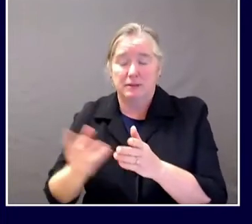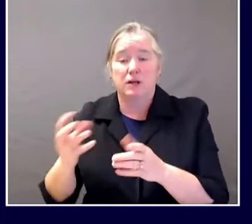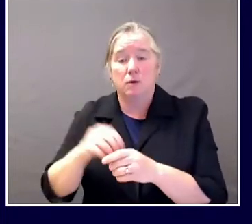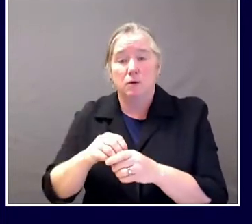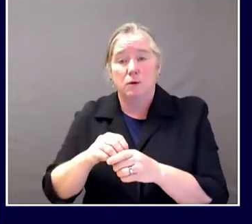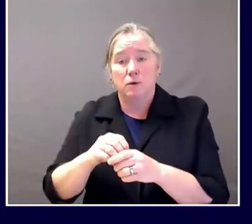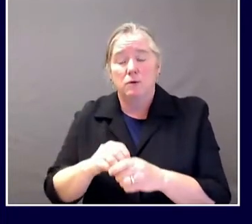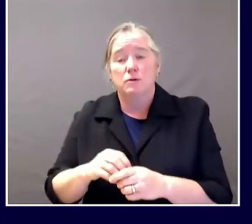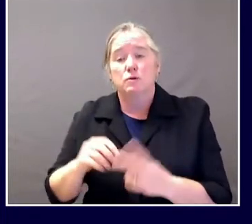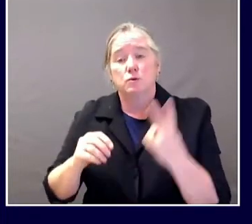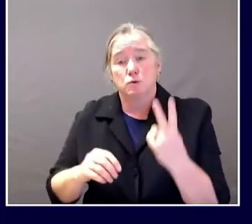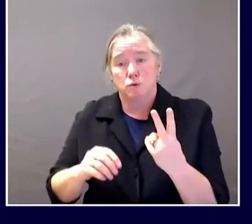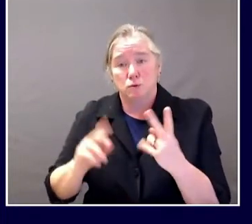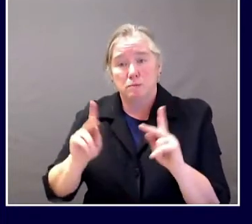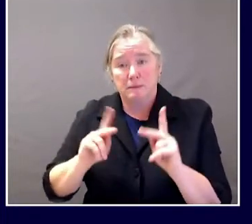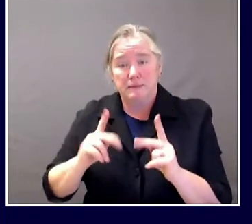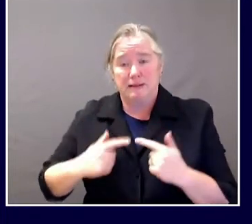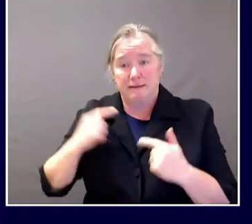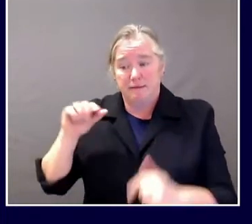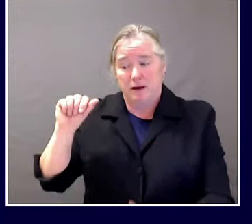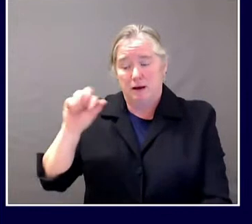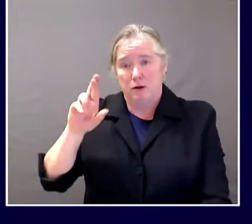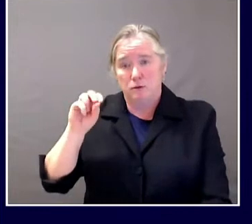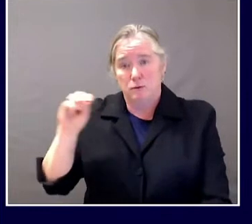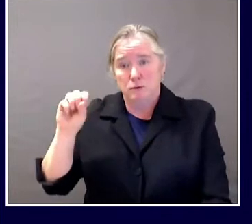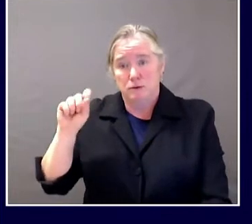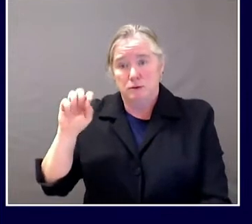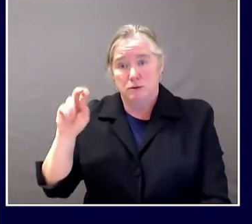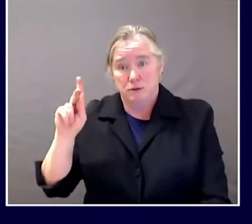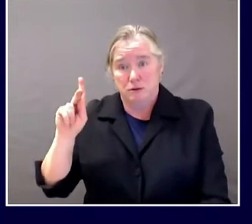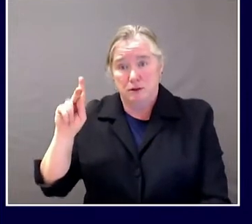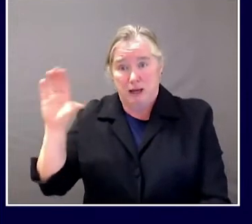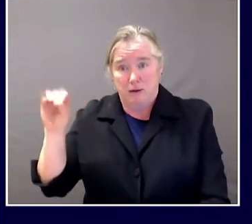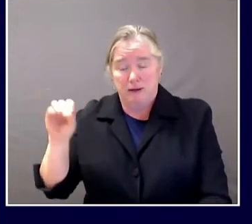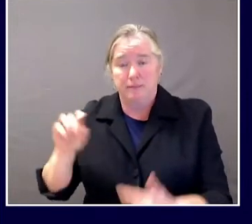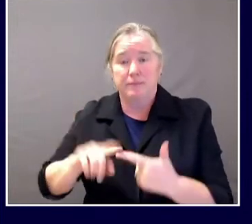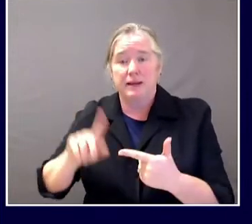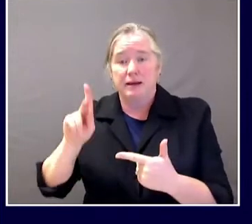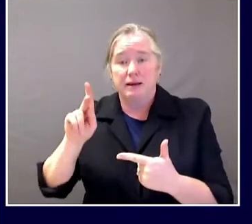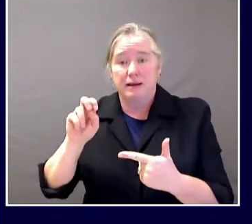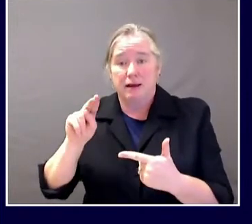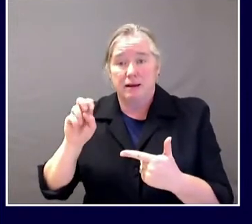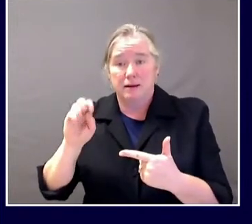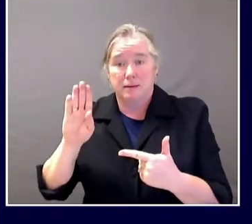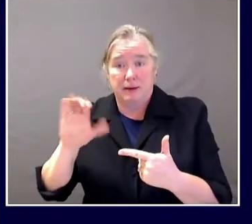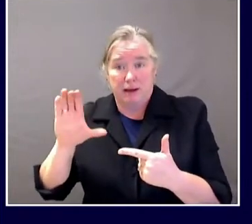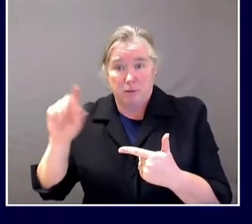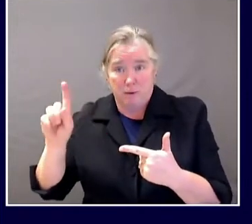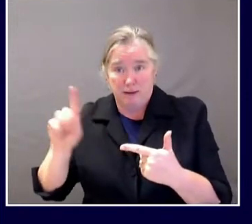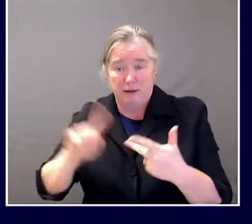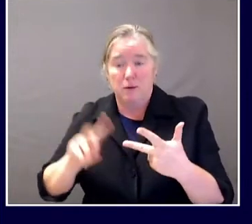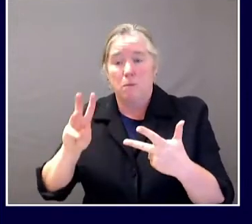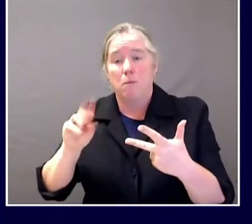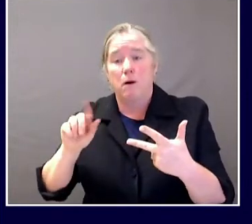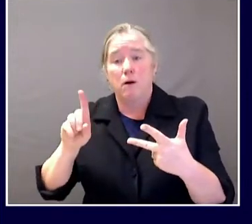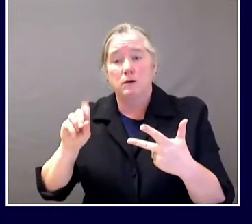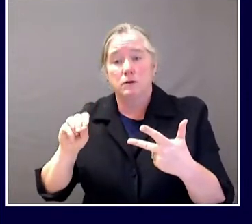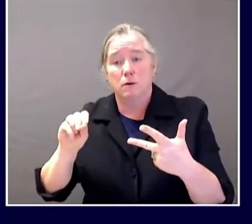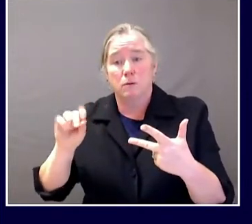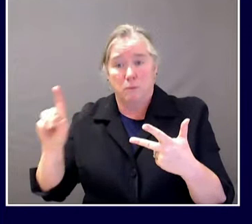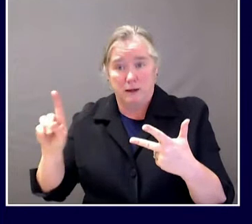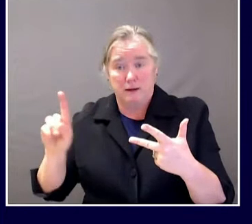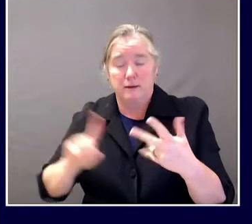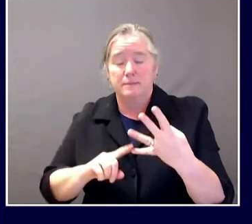2 residents of Aroostook County, 1 resident of Kennebec County, a resident of Waldo County, and